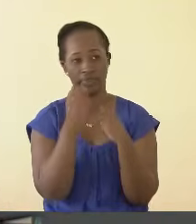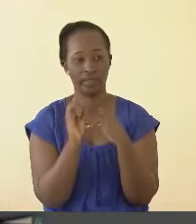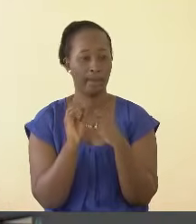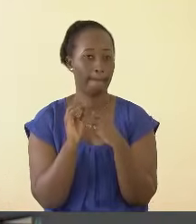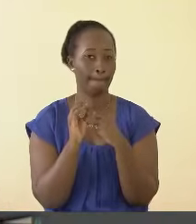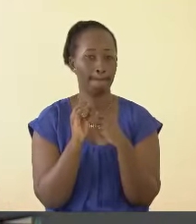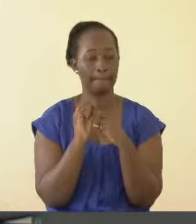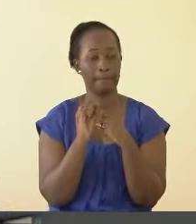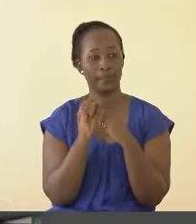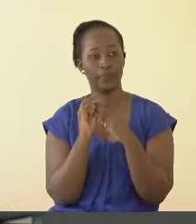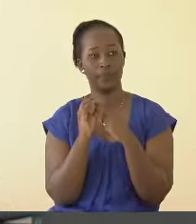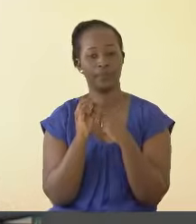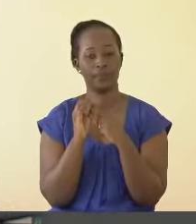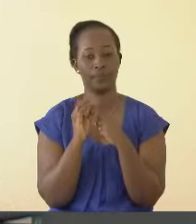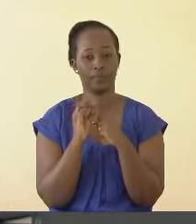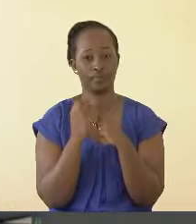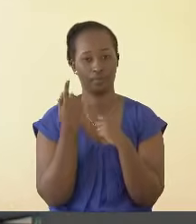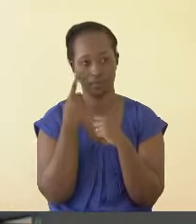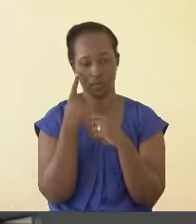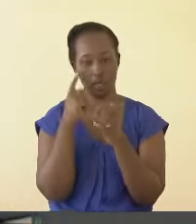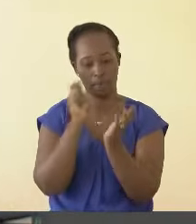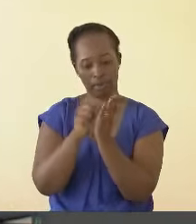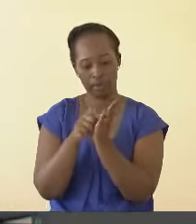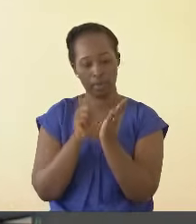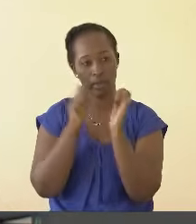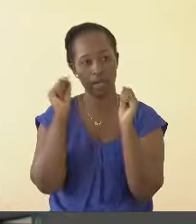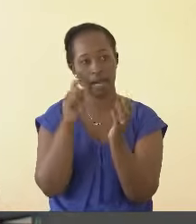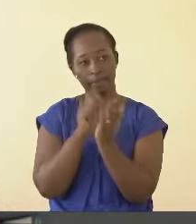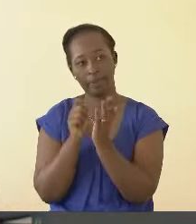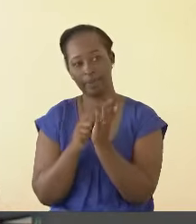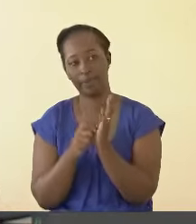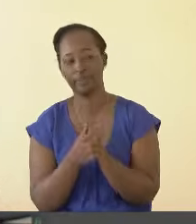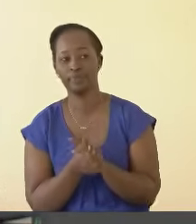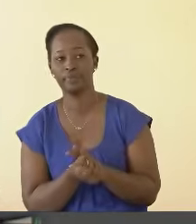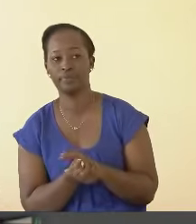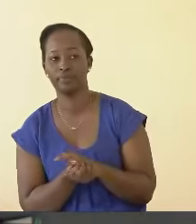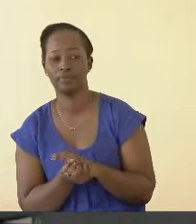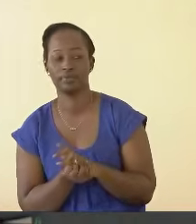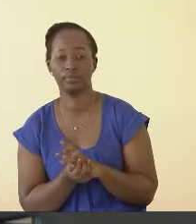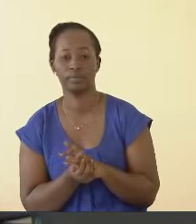2,950,000? So those who have no calculators, you can do it in this way.